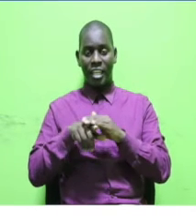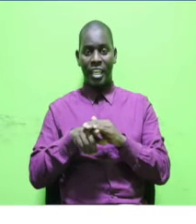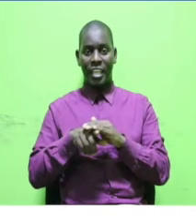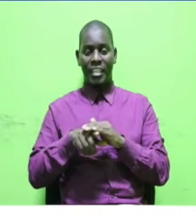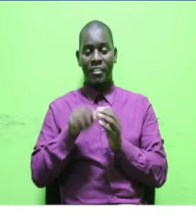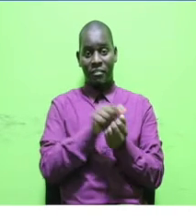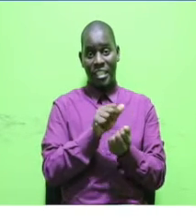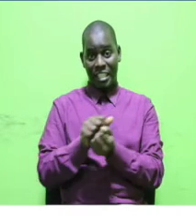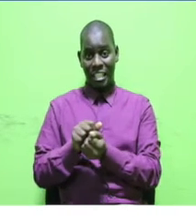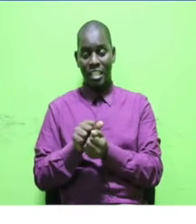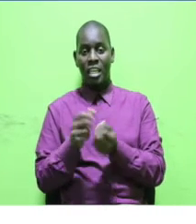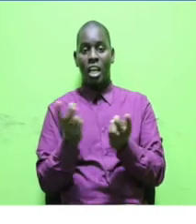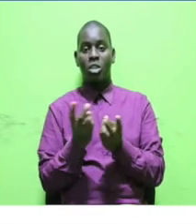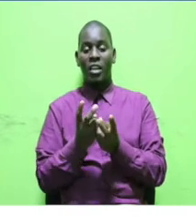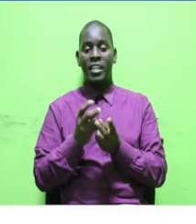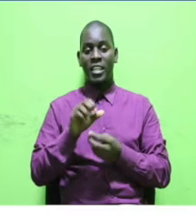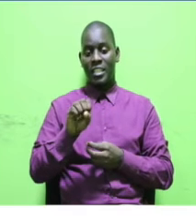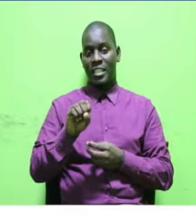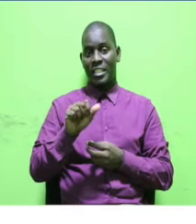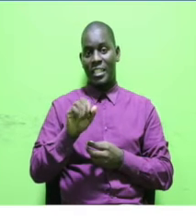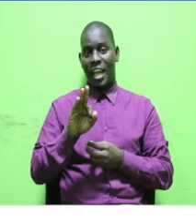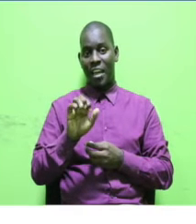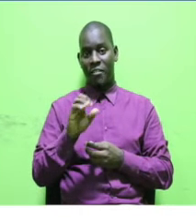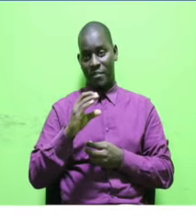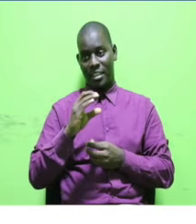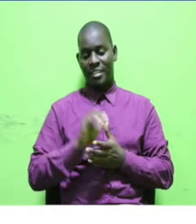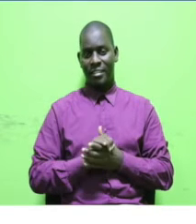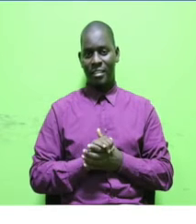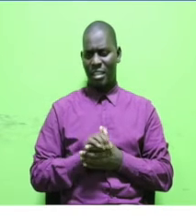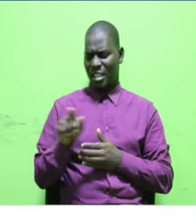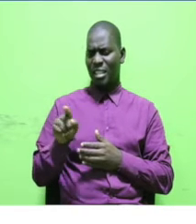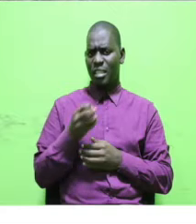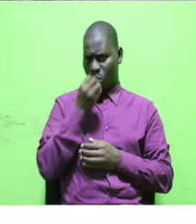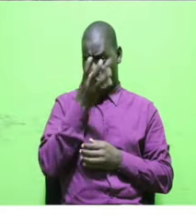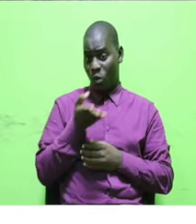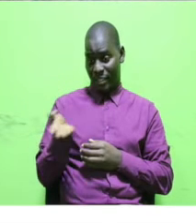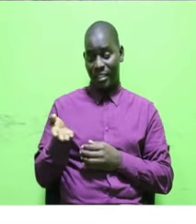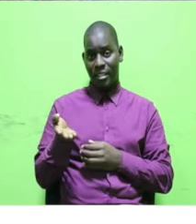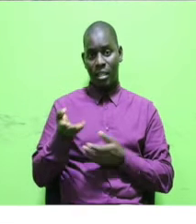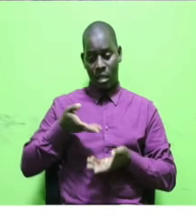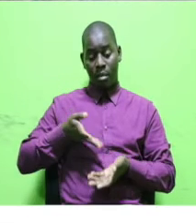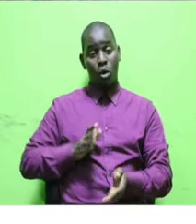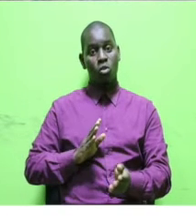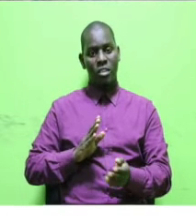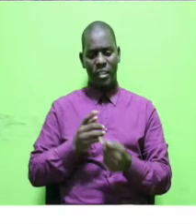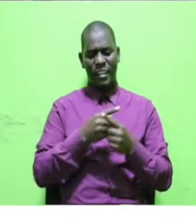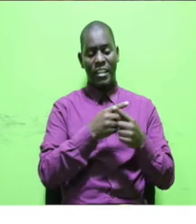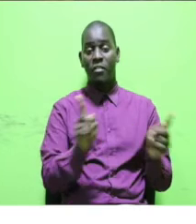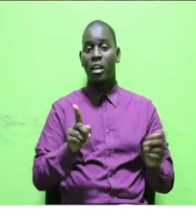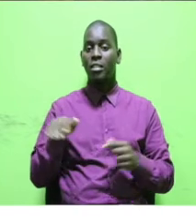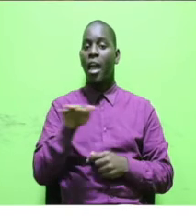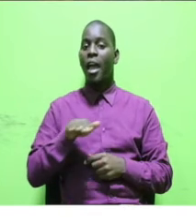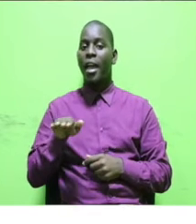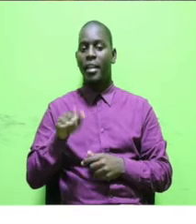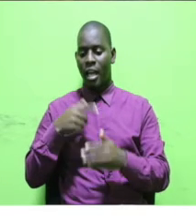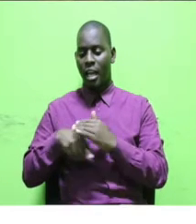like feces and urine and surface runoff. These wastes are produced from different areas